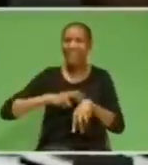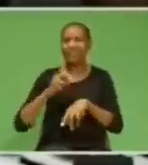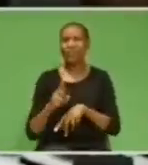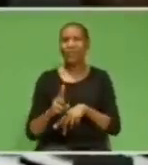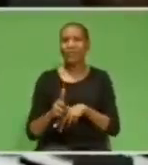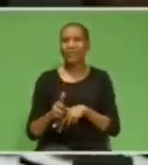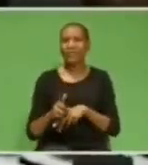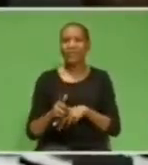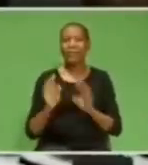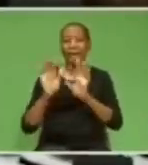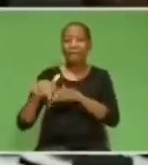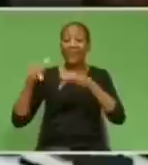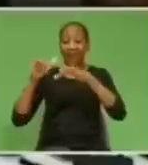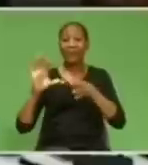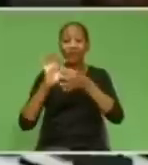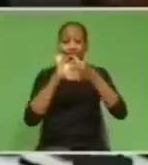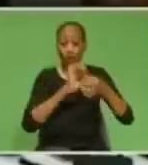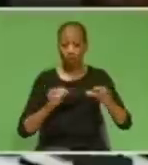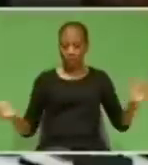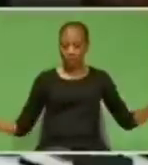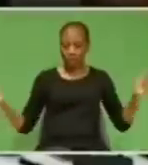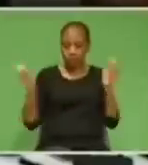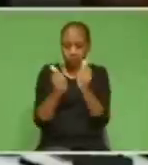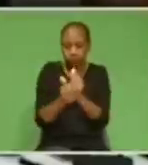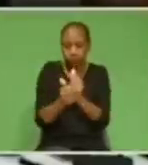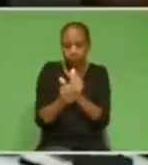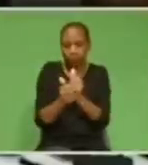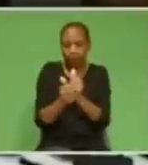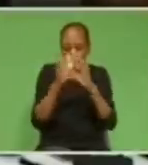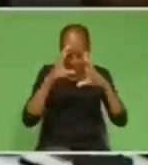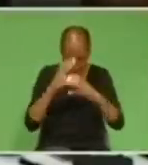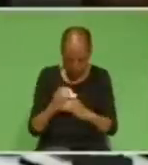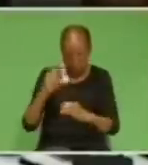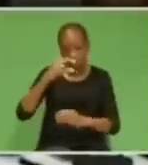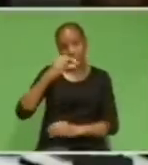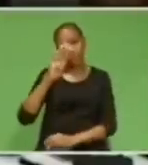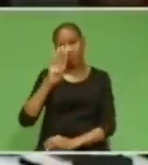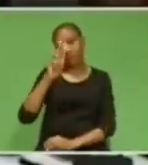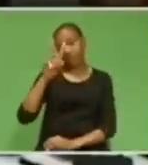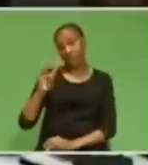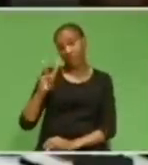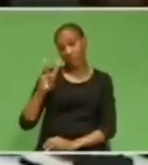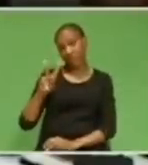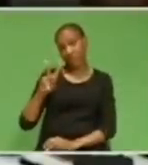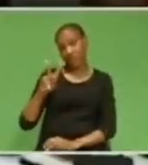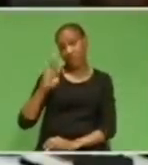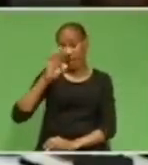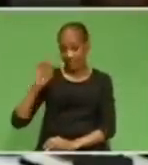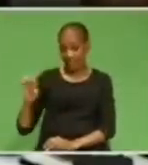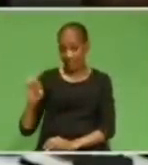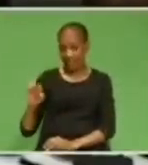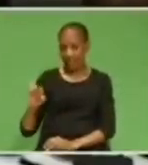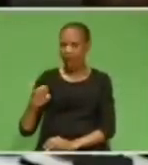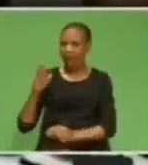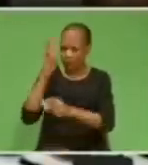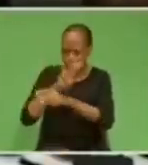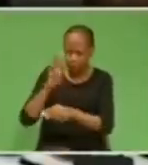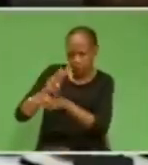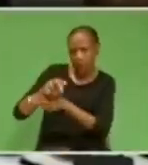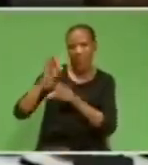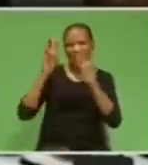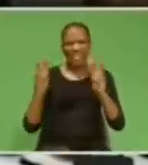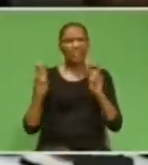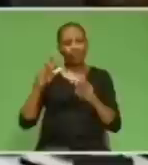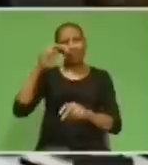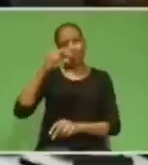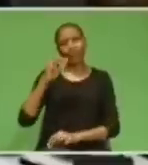a Parliament Joint Committee on GBVF to provide parliamentary oversight over the problem of